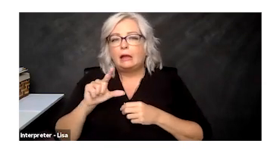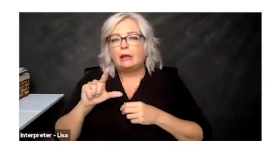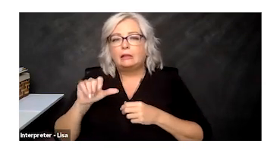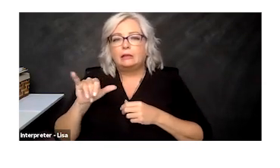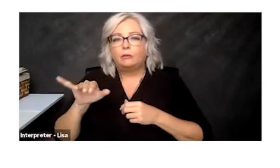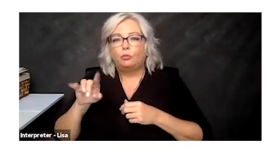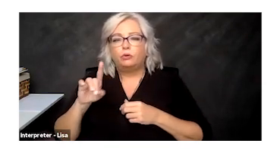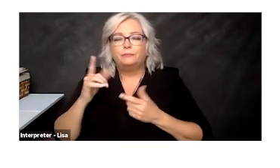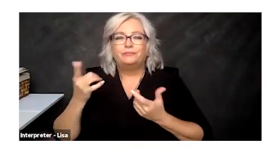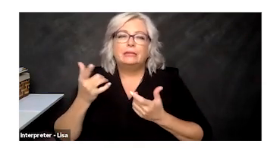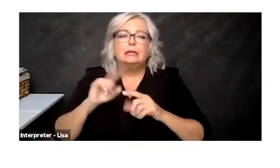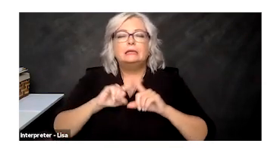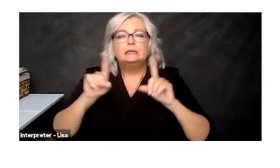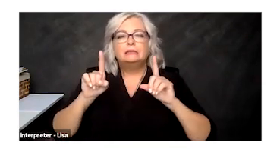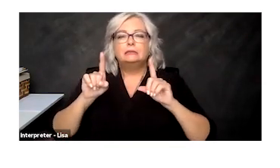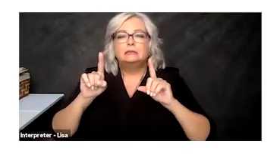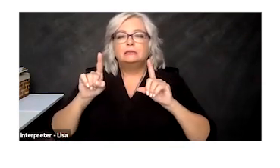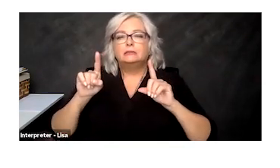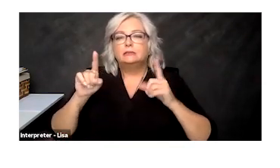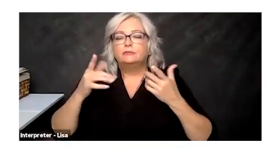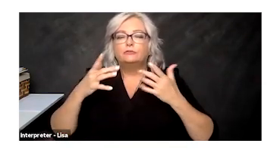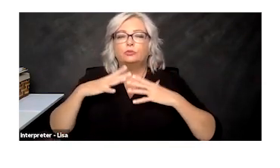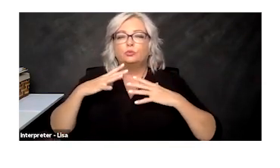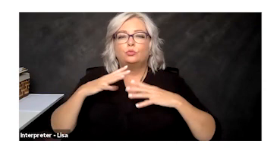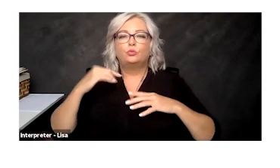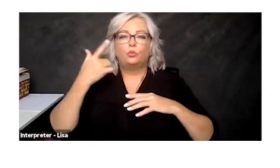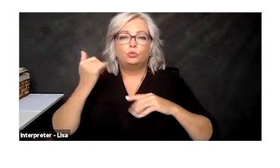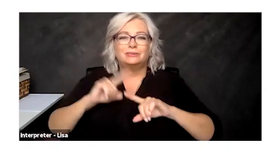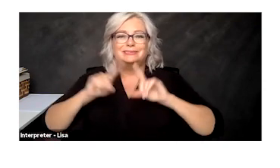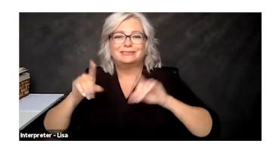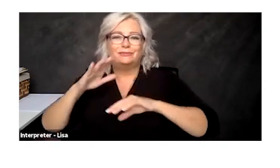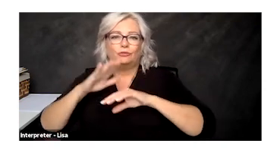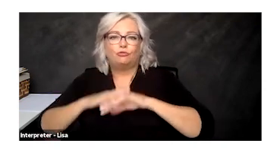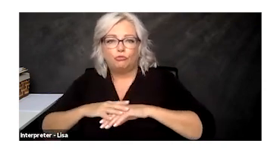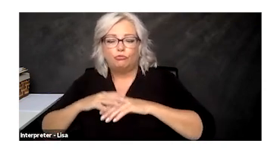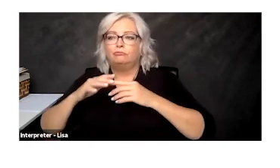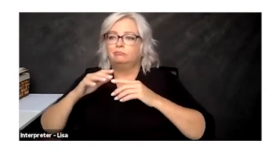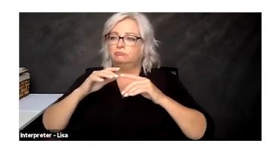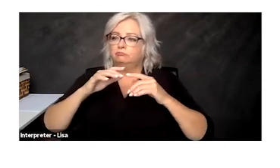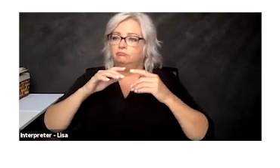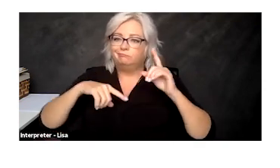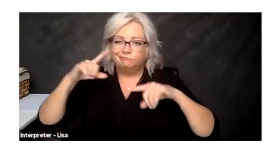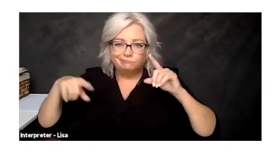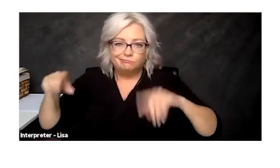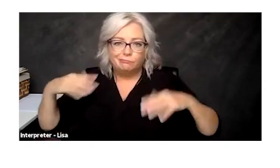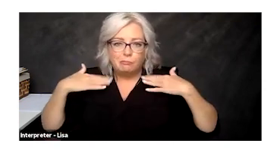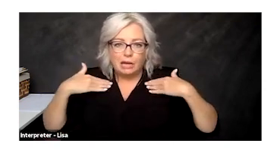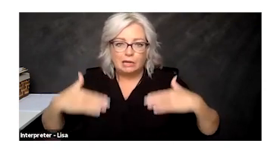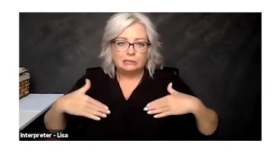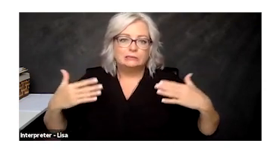different bodies. And so, like, seeing this head wrap out of its context, it looked appropriative. So it's still problematic.